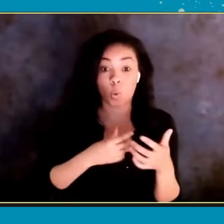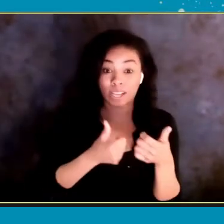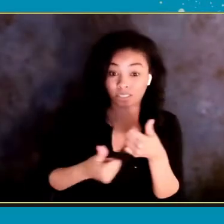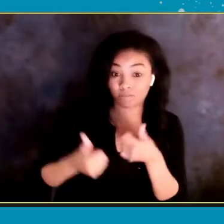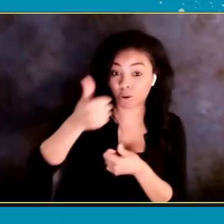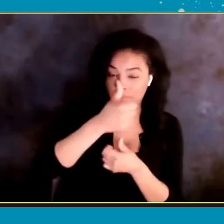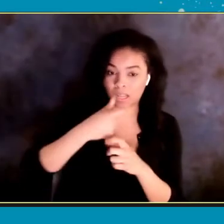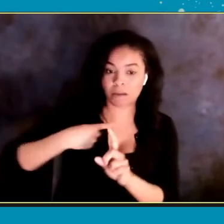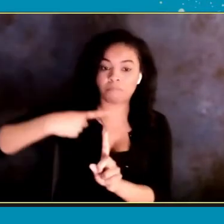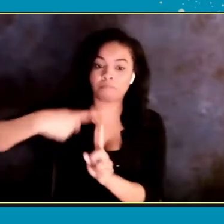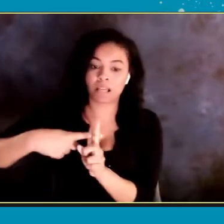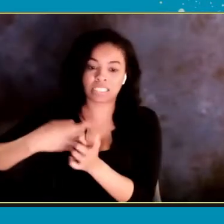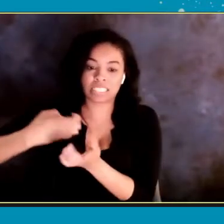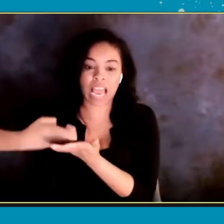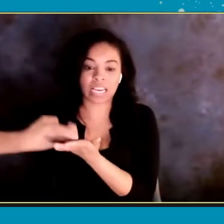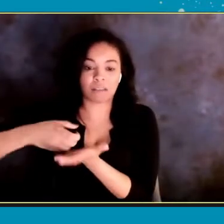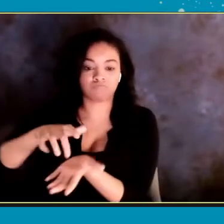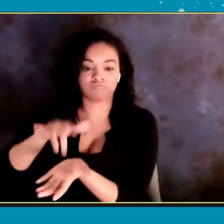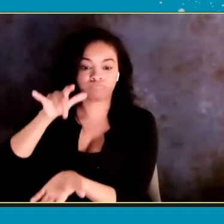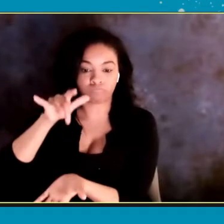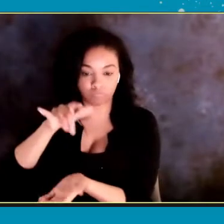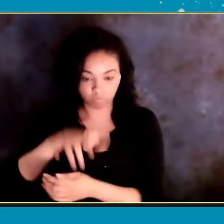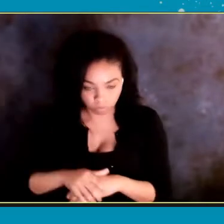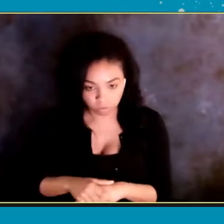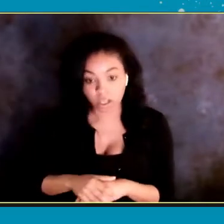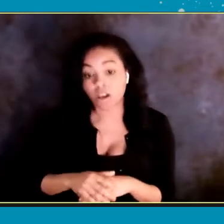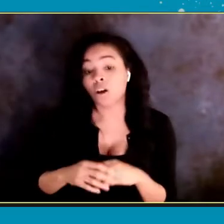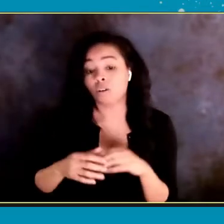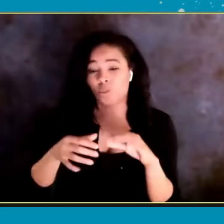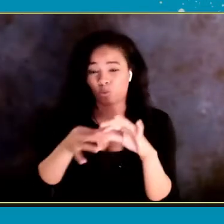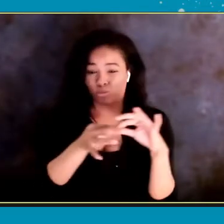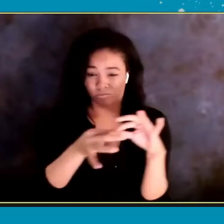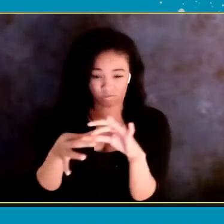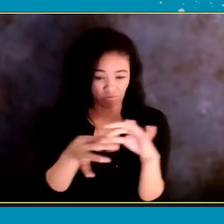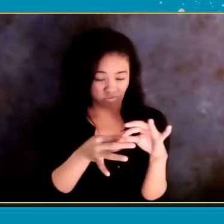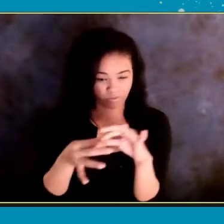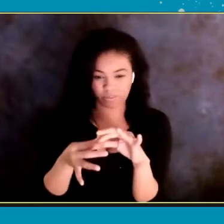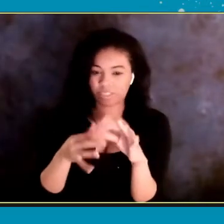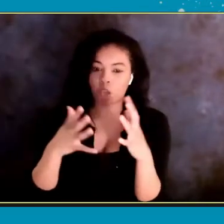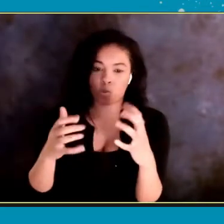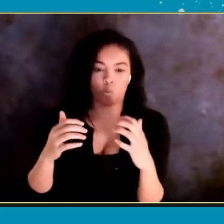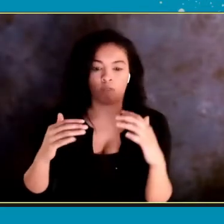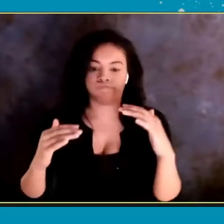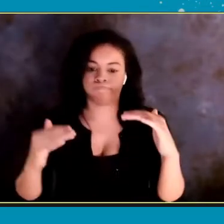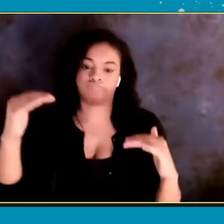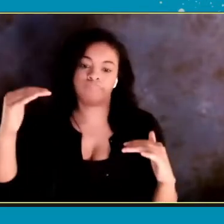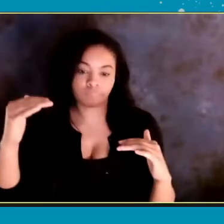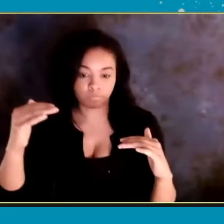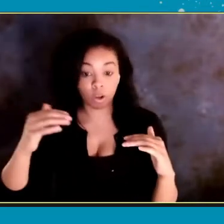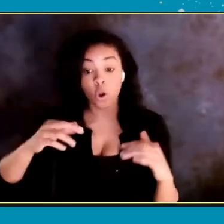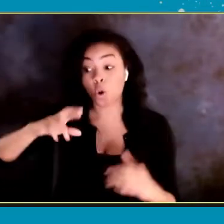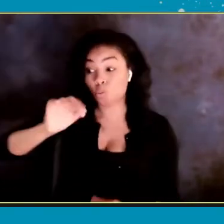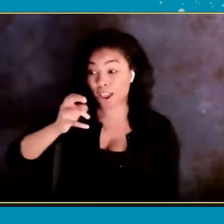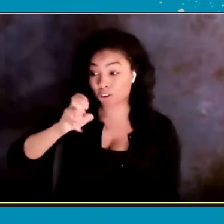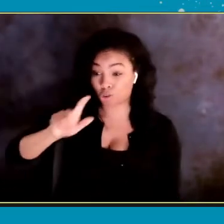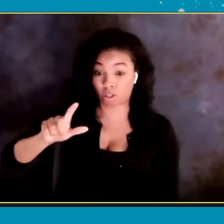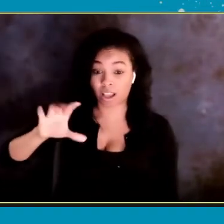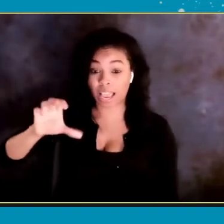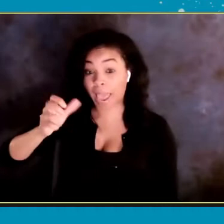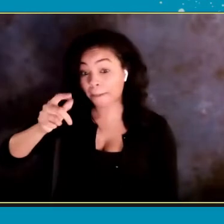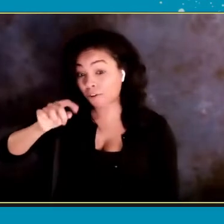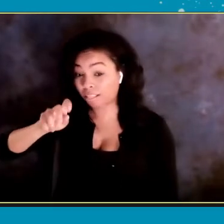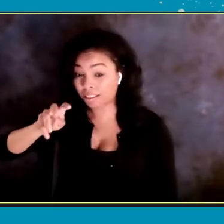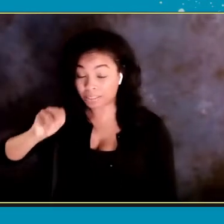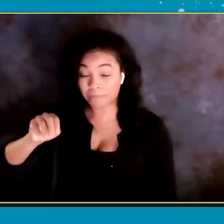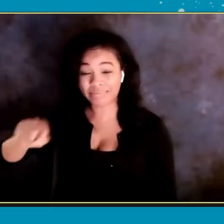acting together to create and maintain inequality. Racial capitalism determines who gets stopped by the